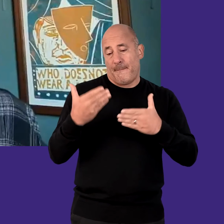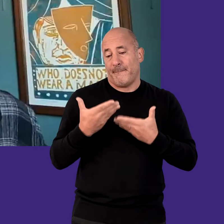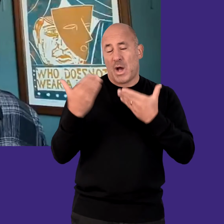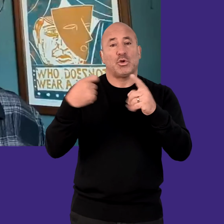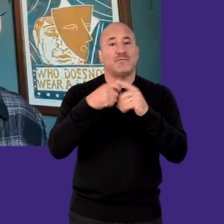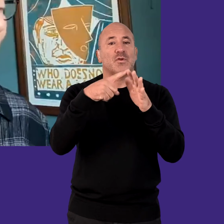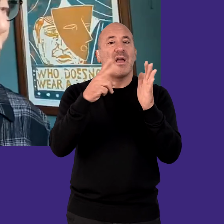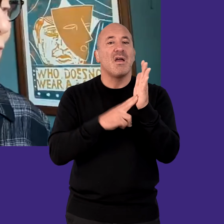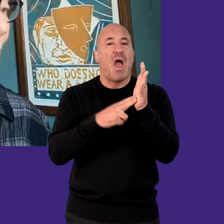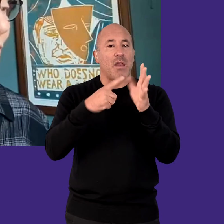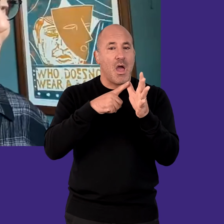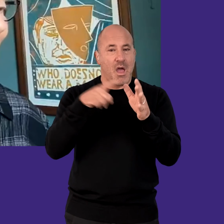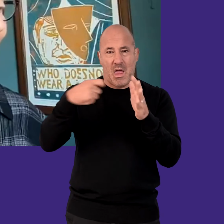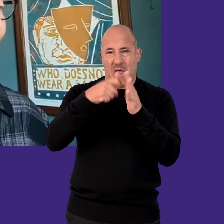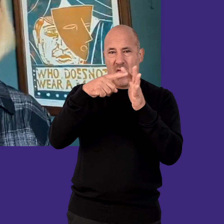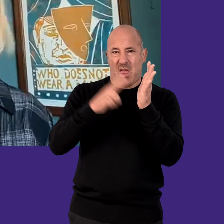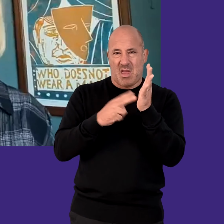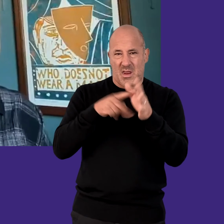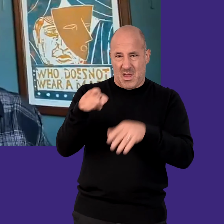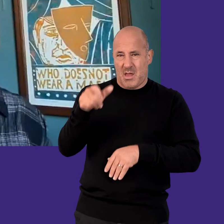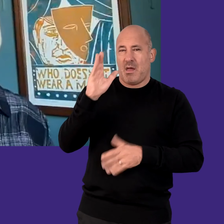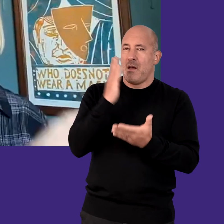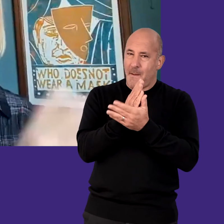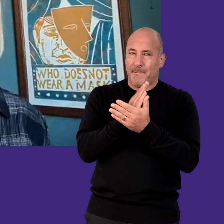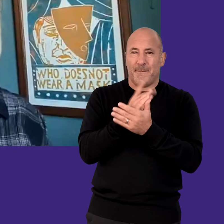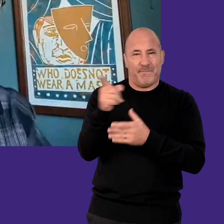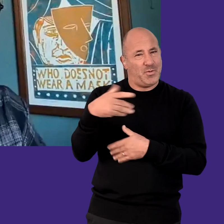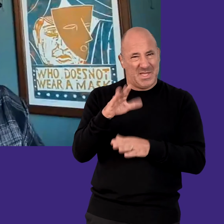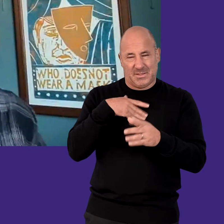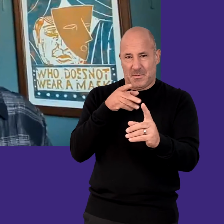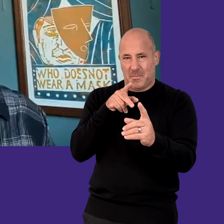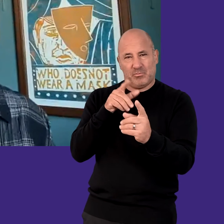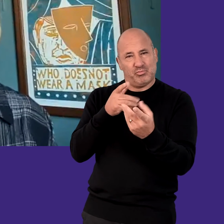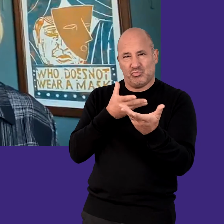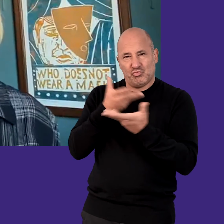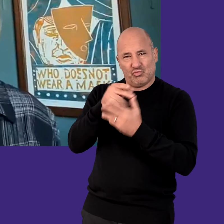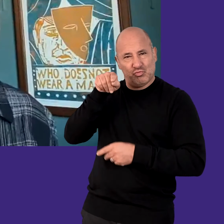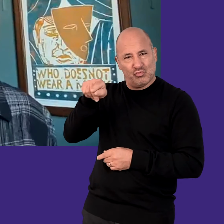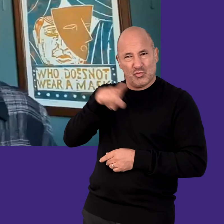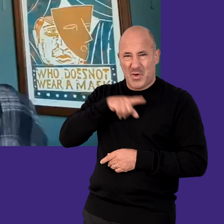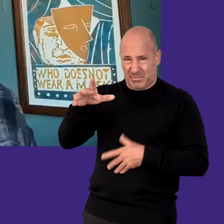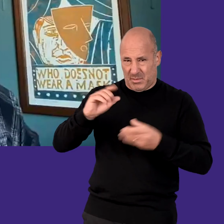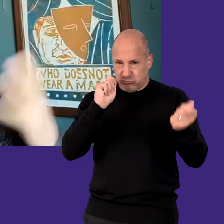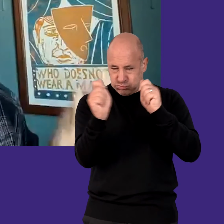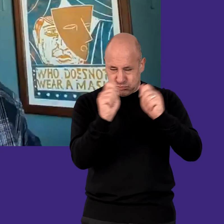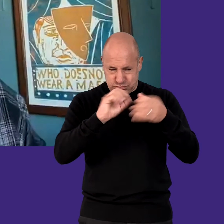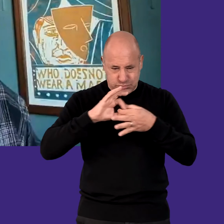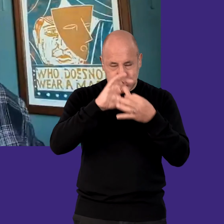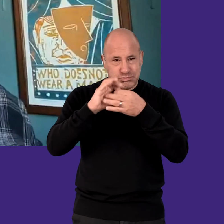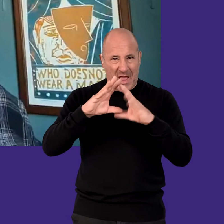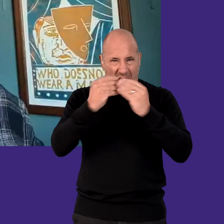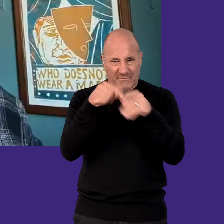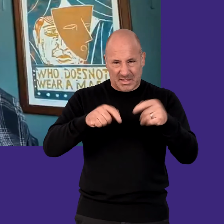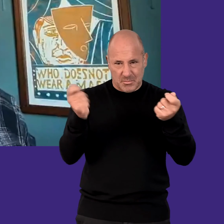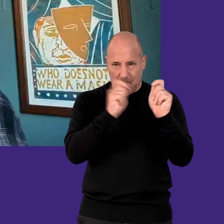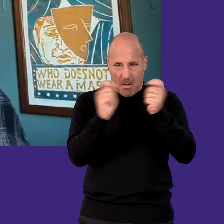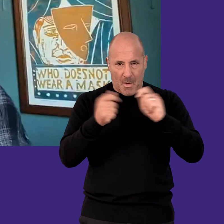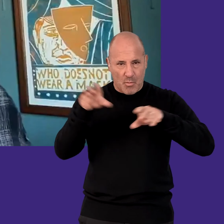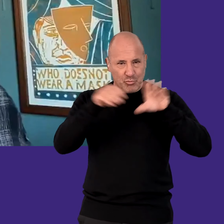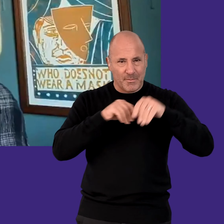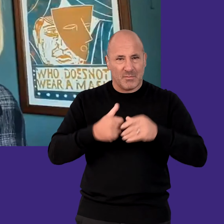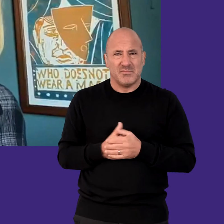ideas or themes that you want to address. And I'm now going to hand over to Kenna, and Kenna is the person that you really need to go to, who's really been shaping